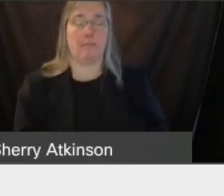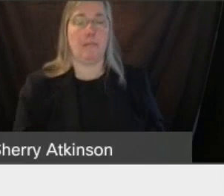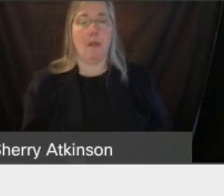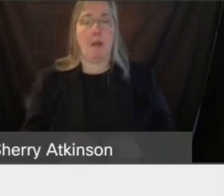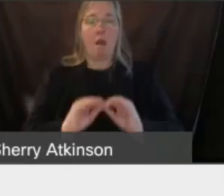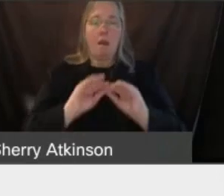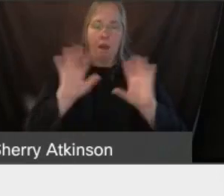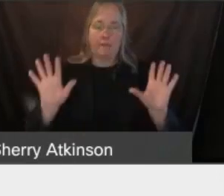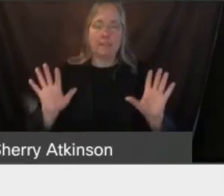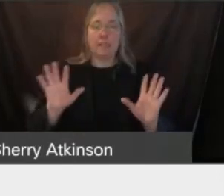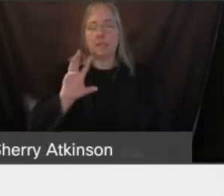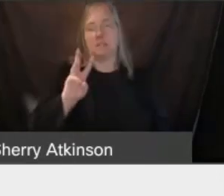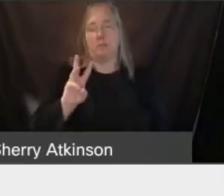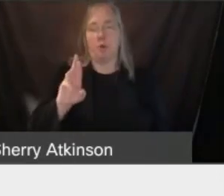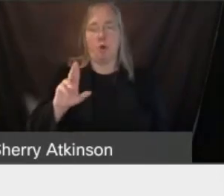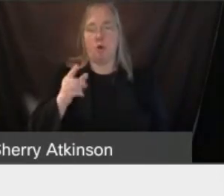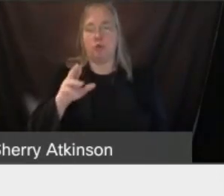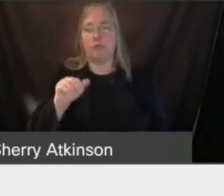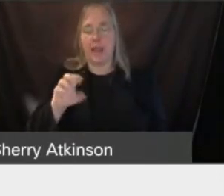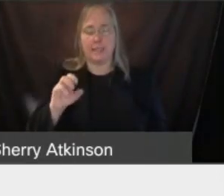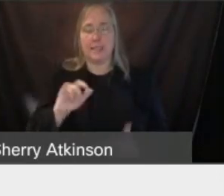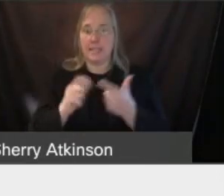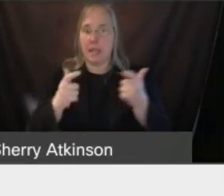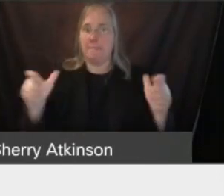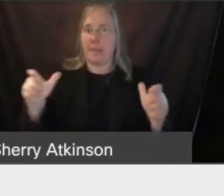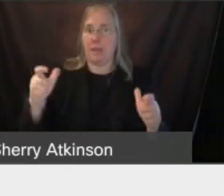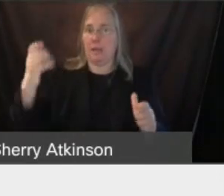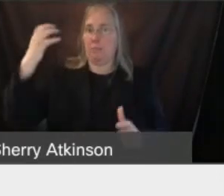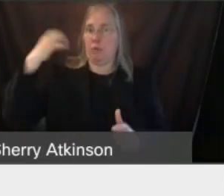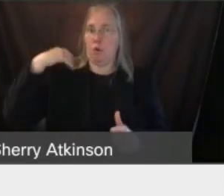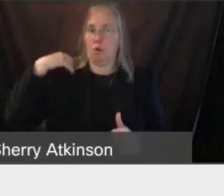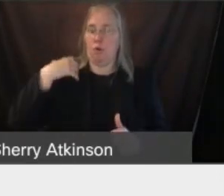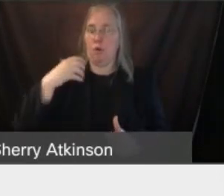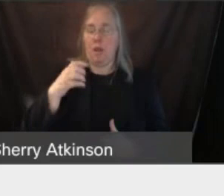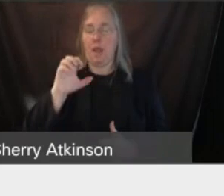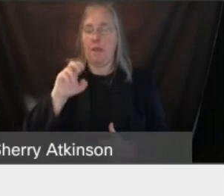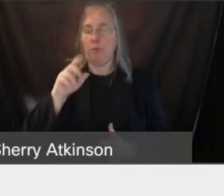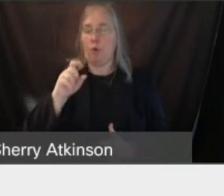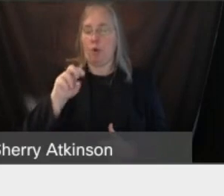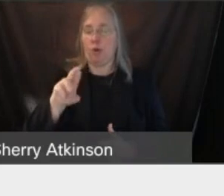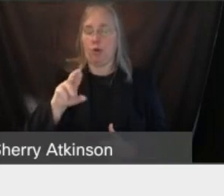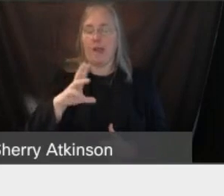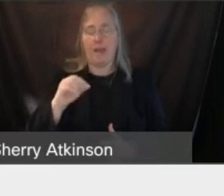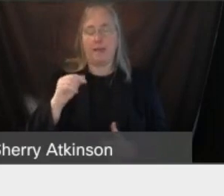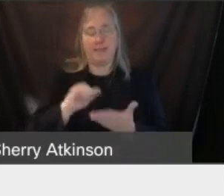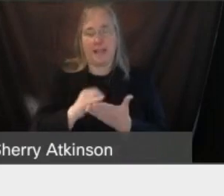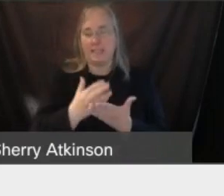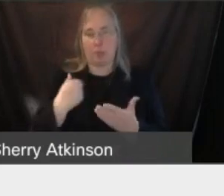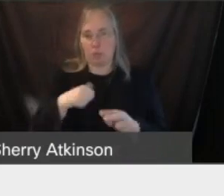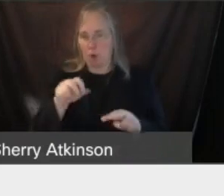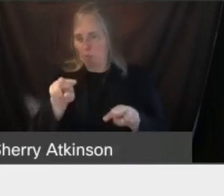Obviously, W.R. Grace, major employer, and it's something that we're watching